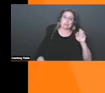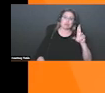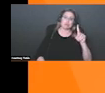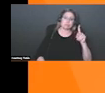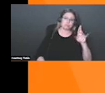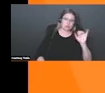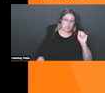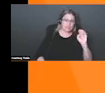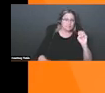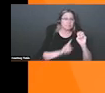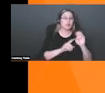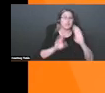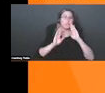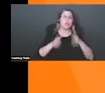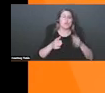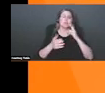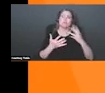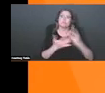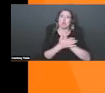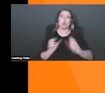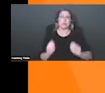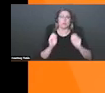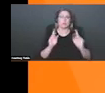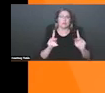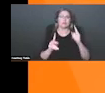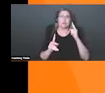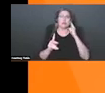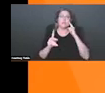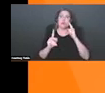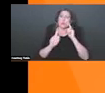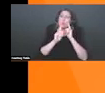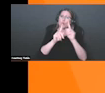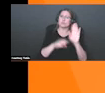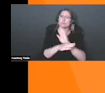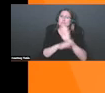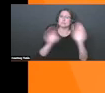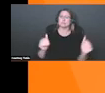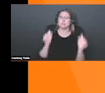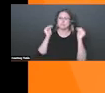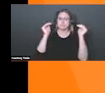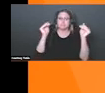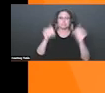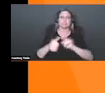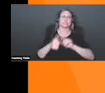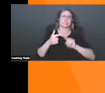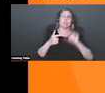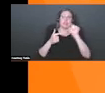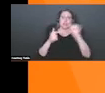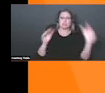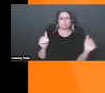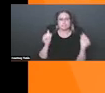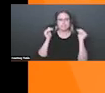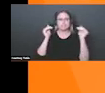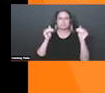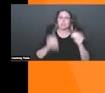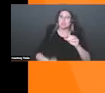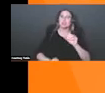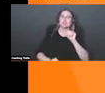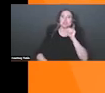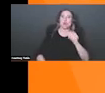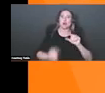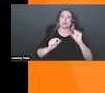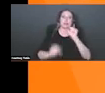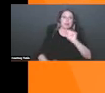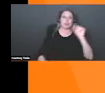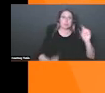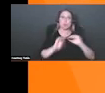and nonprofit organizations. They're champions at bringing out the best in their clients. Should you have any questions for Barbara today,